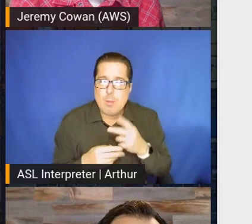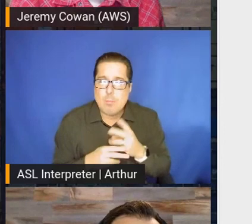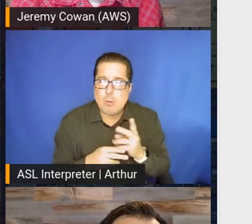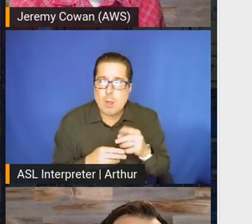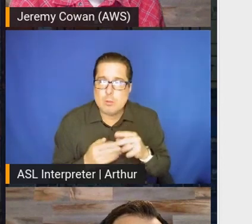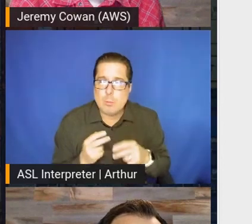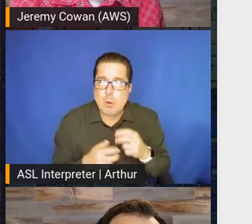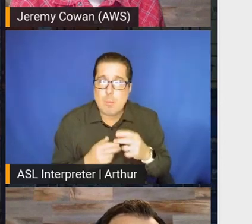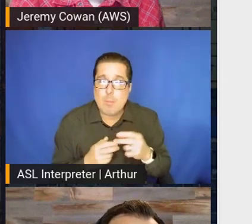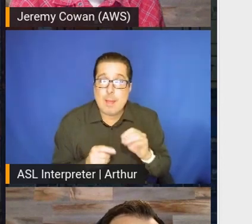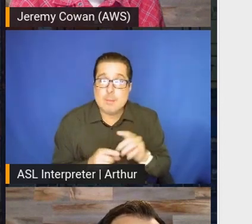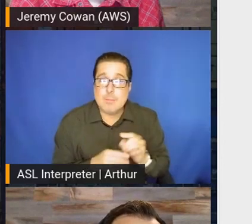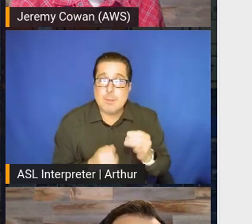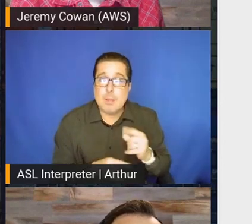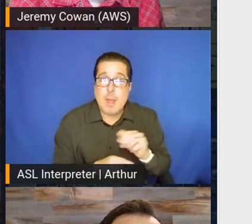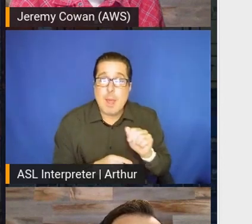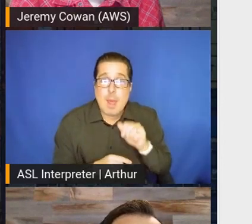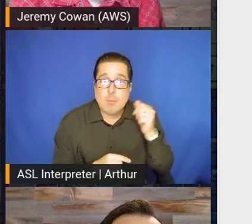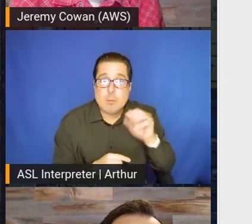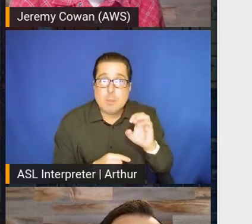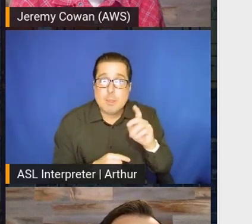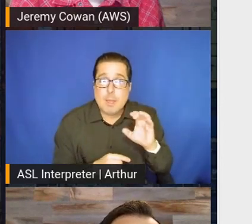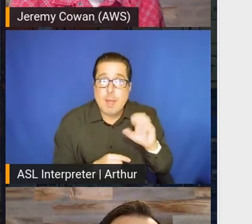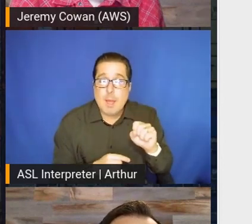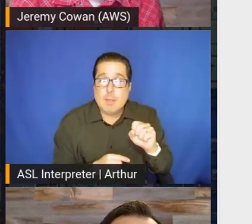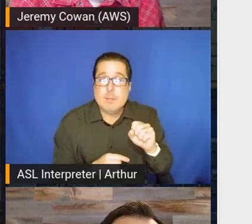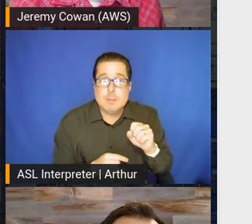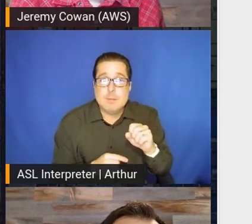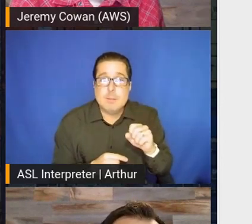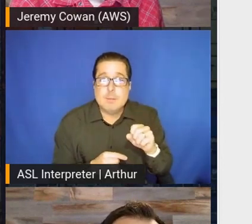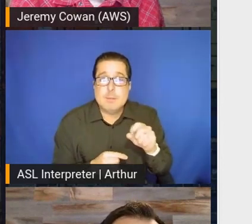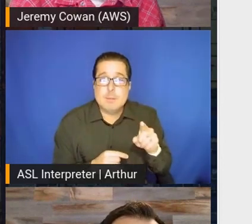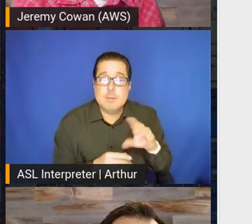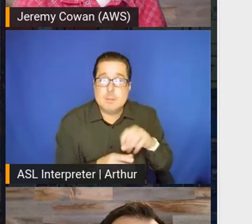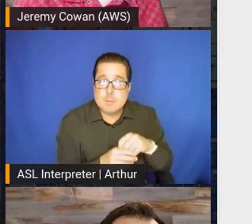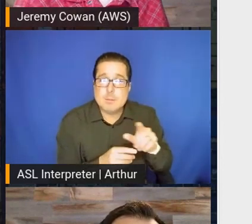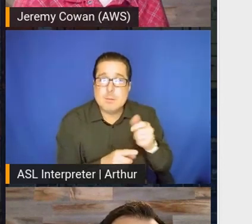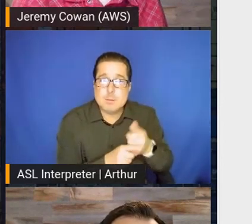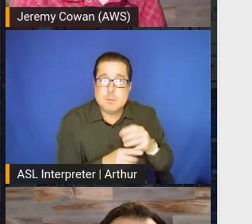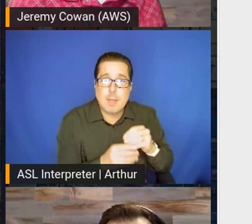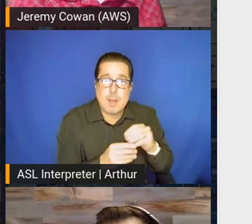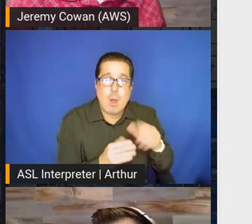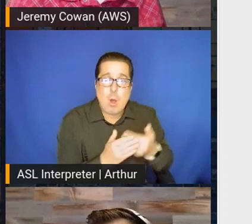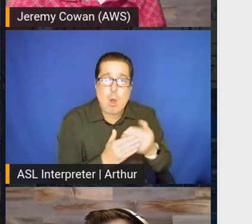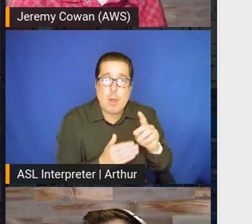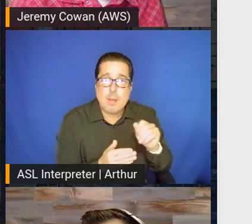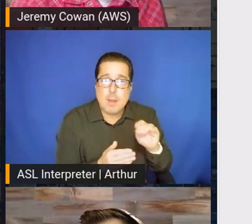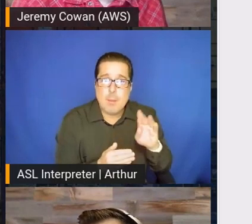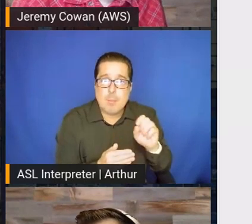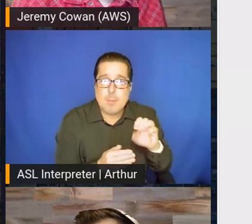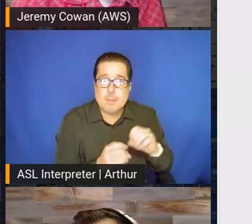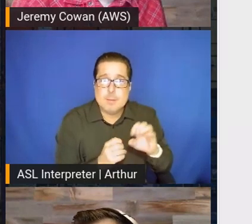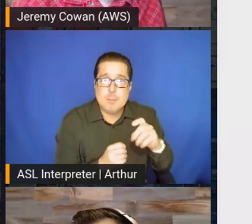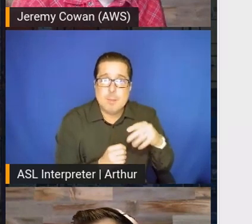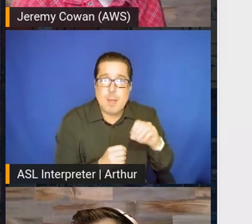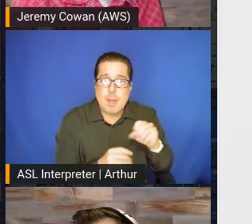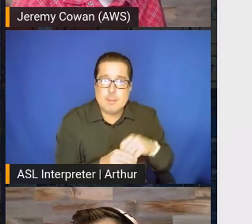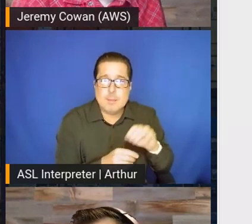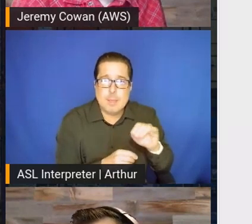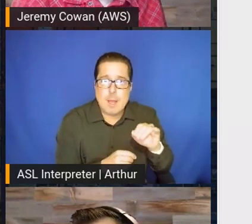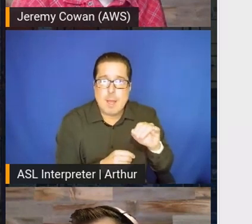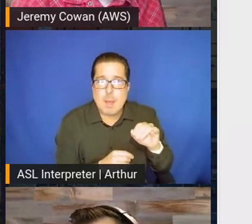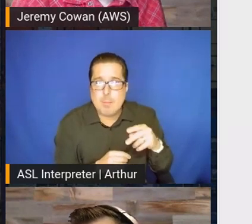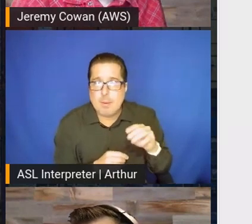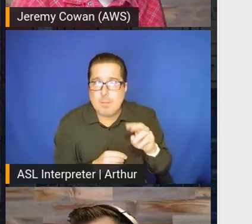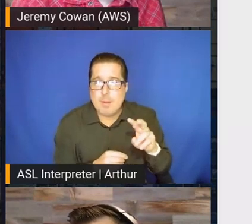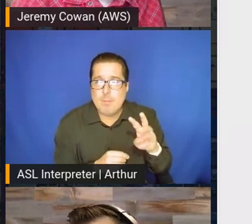of today, the Amazon EKS control plane itself and all of the AWS APIs are in IPv4, although we are